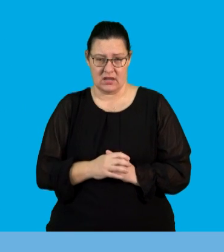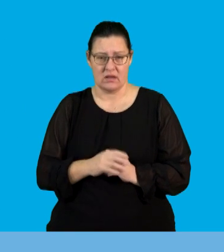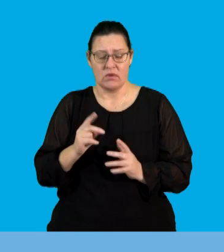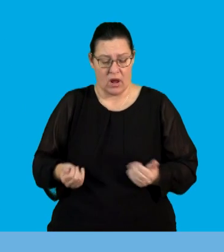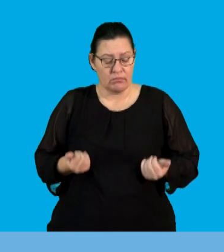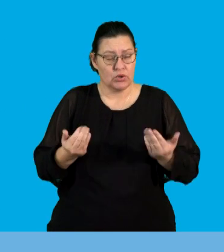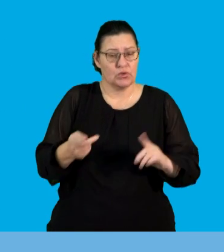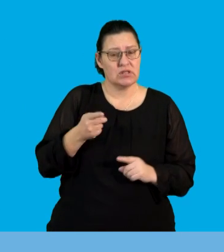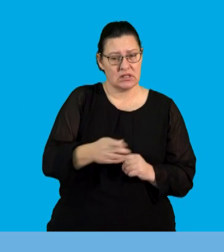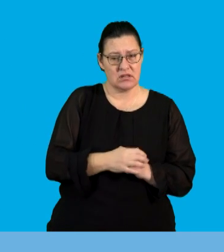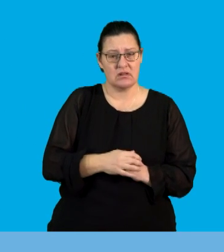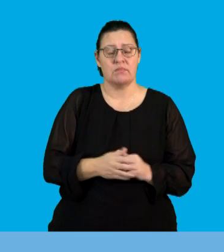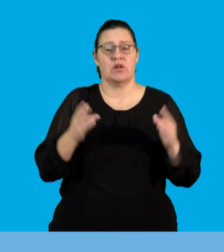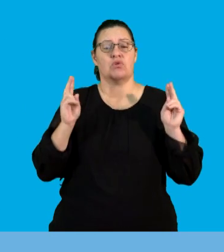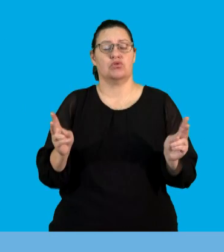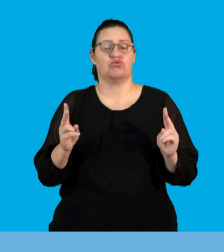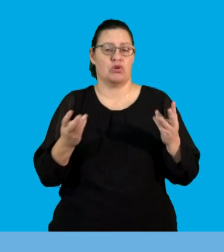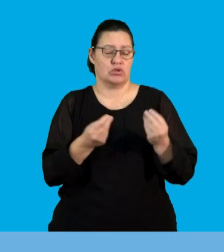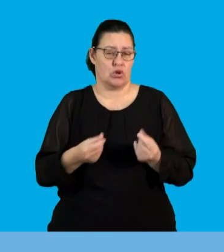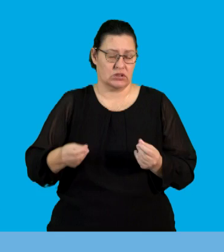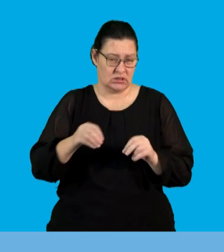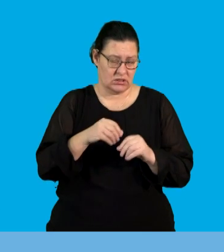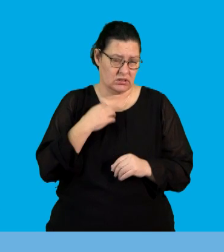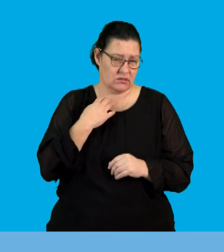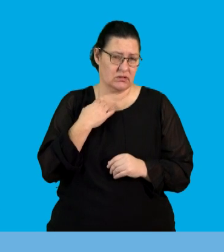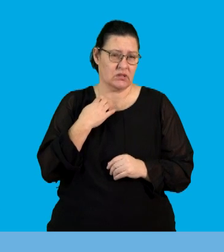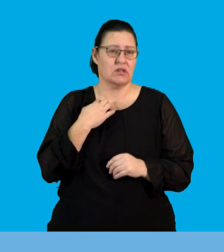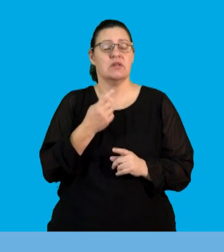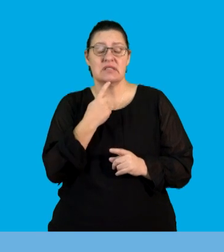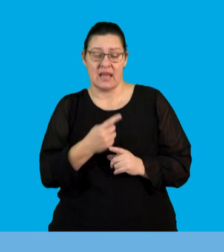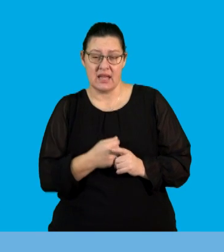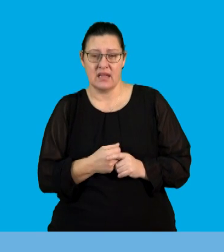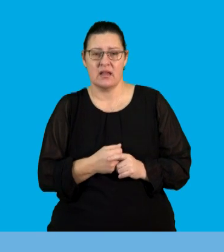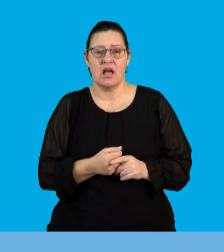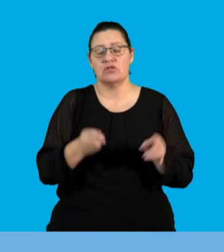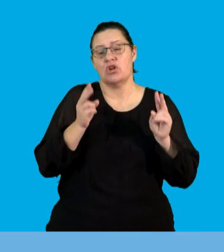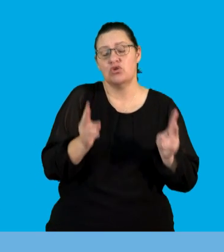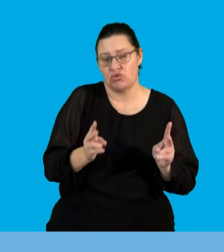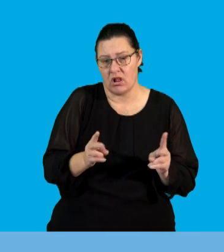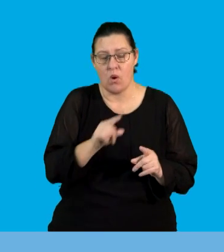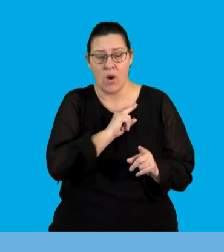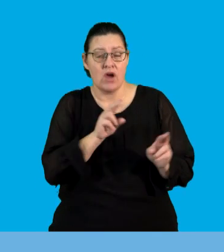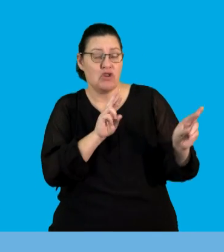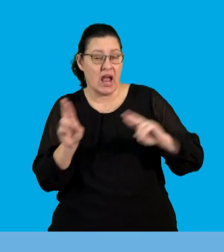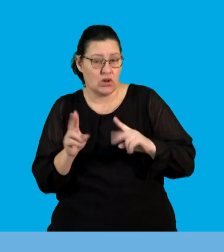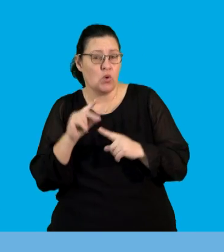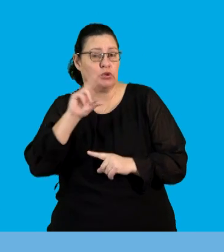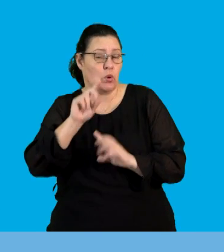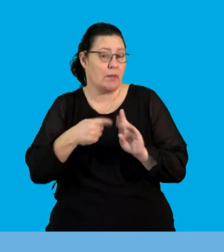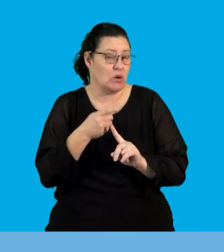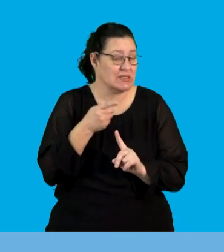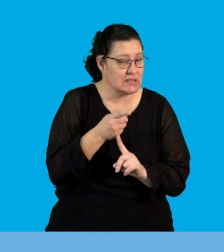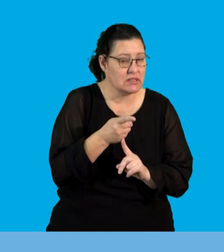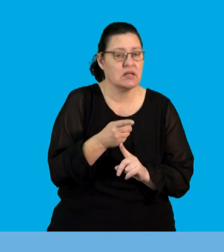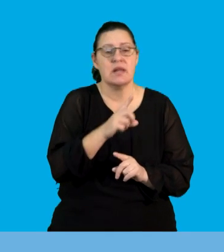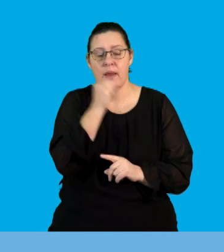salt that is being produced there, it is going to be a neutral salt. So this mixture, as we have said, it is neutral. So the reaction that we are